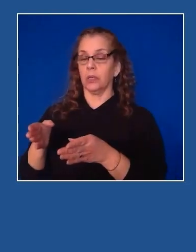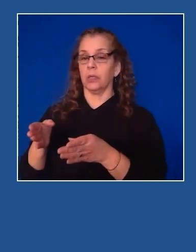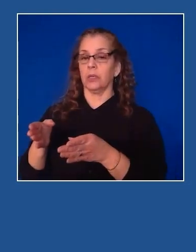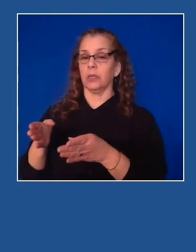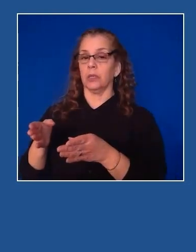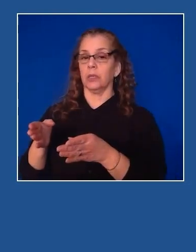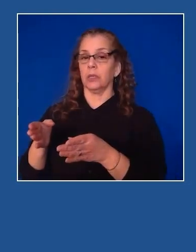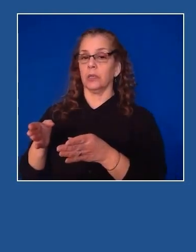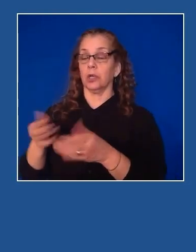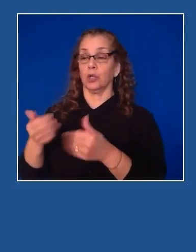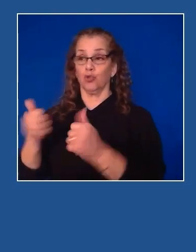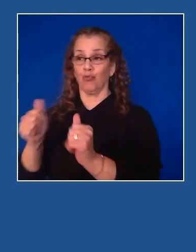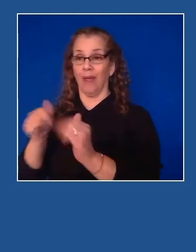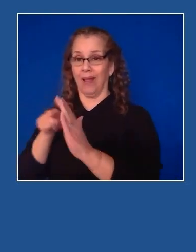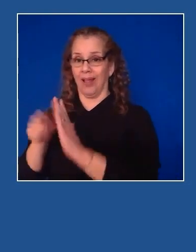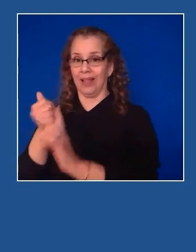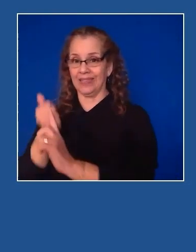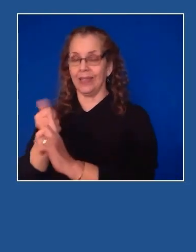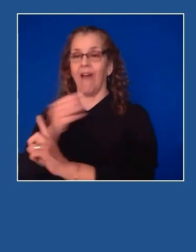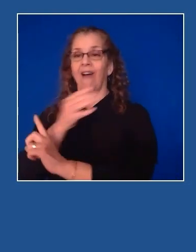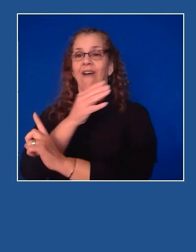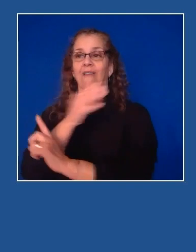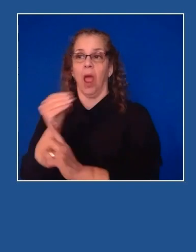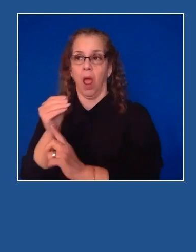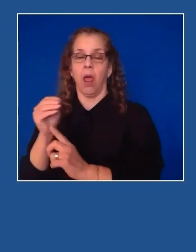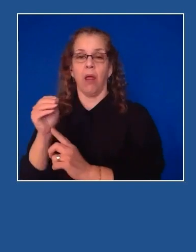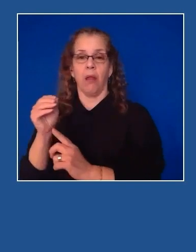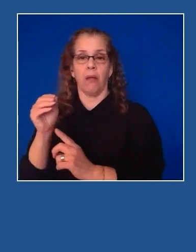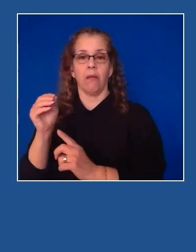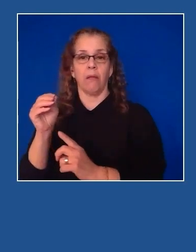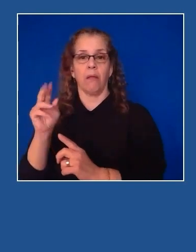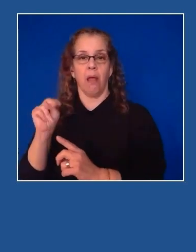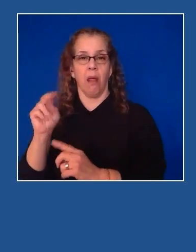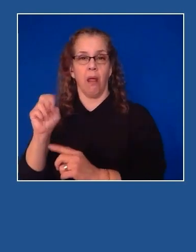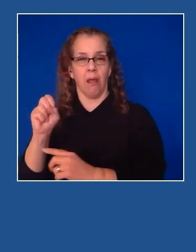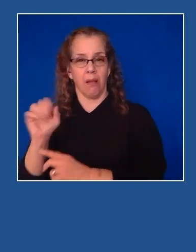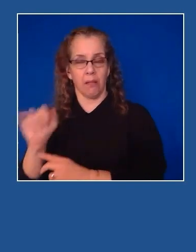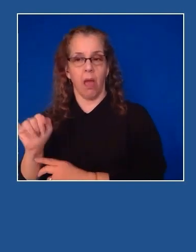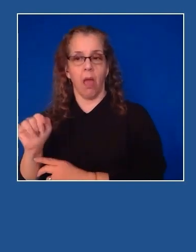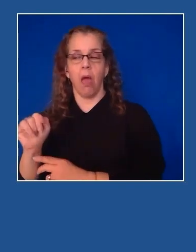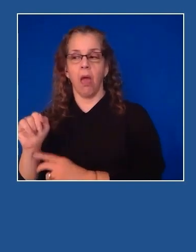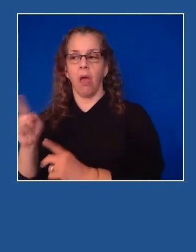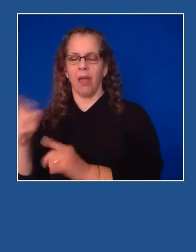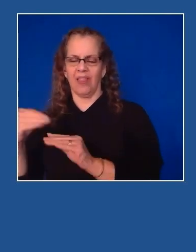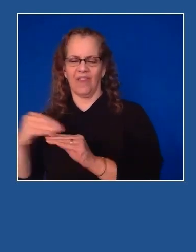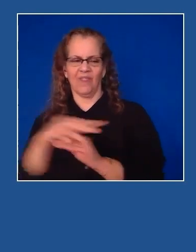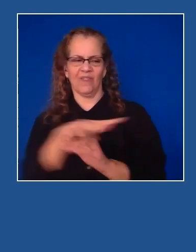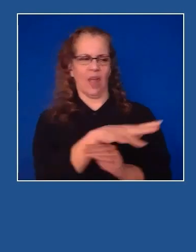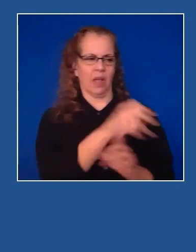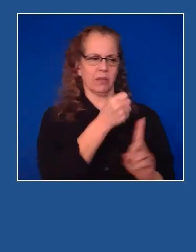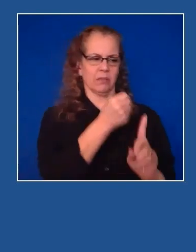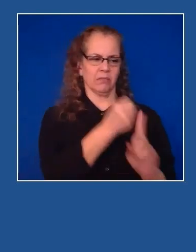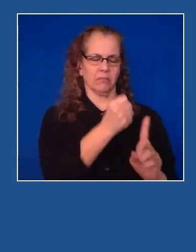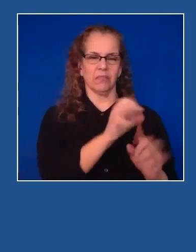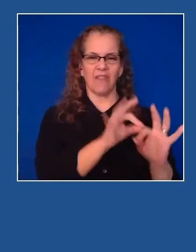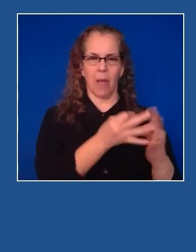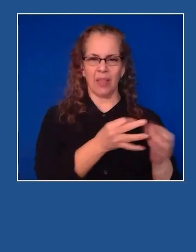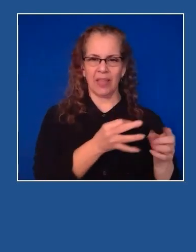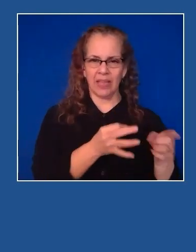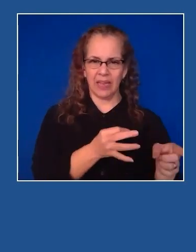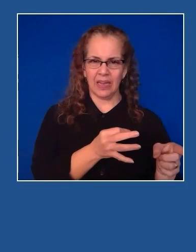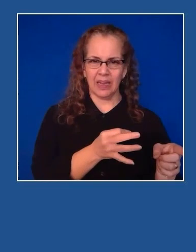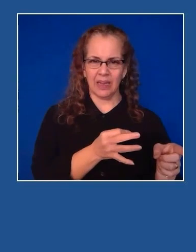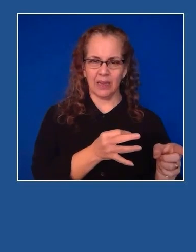self-injury, on family members in particular, and not just what the problems are, but also start to